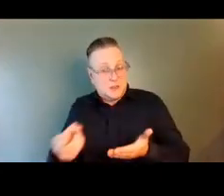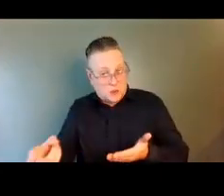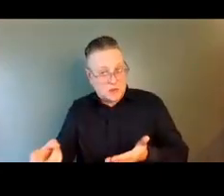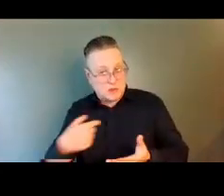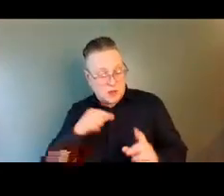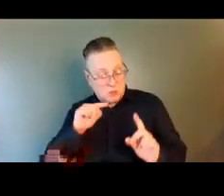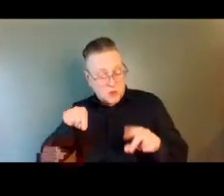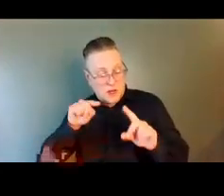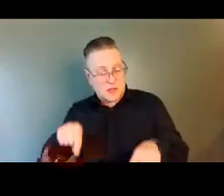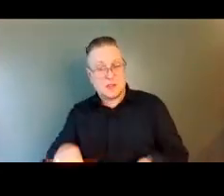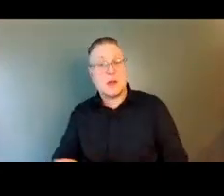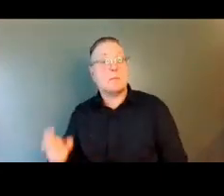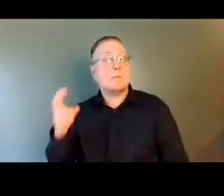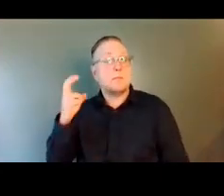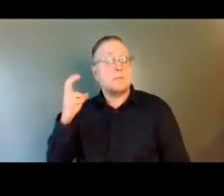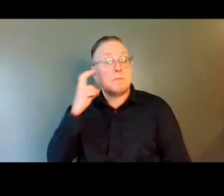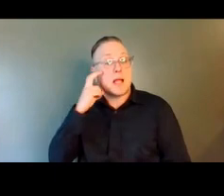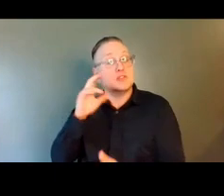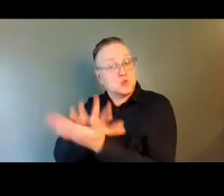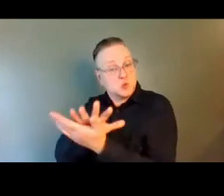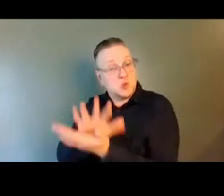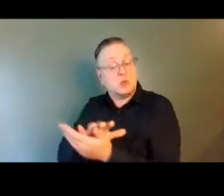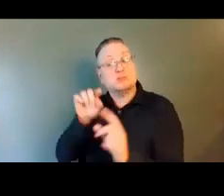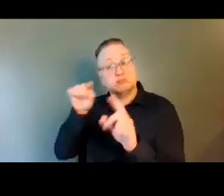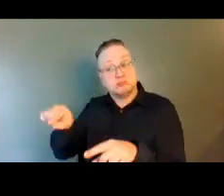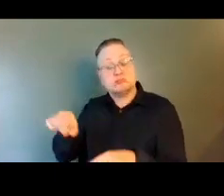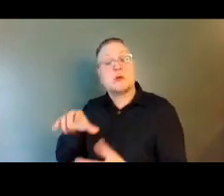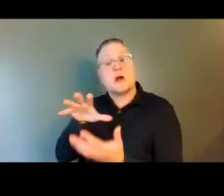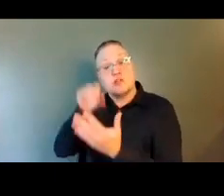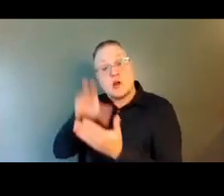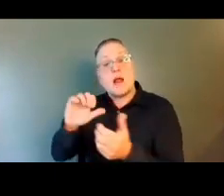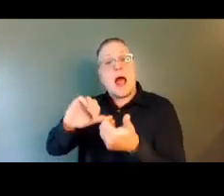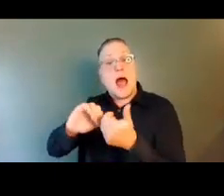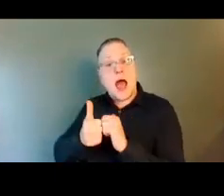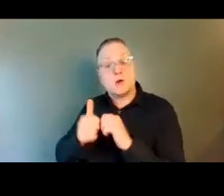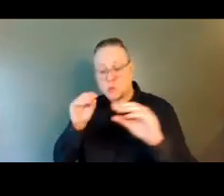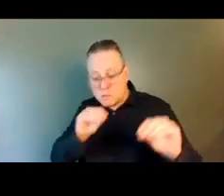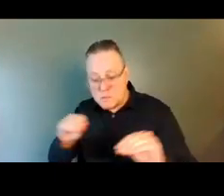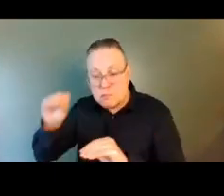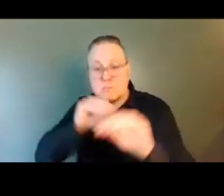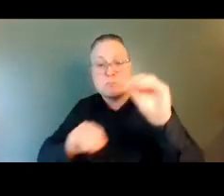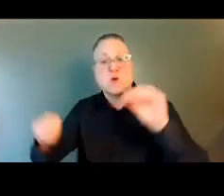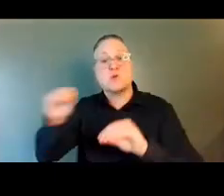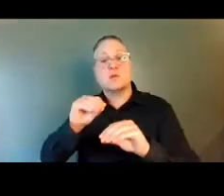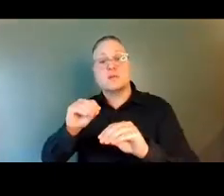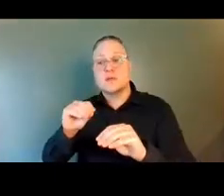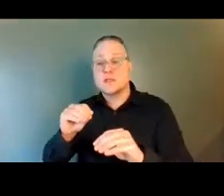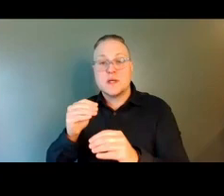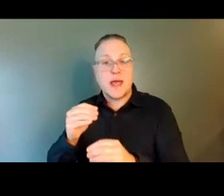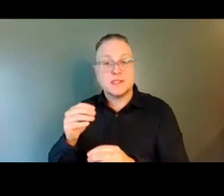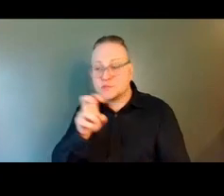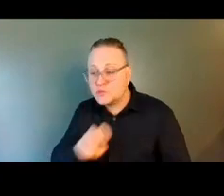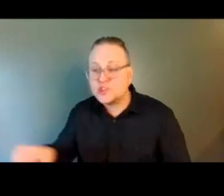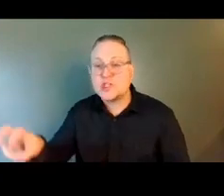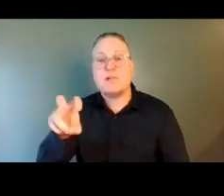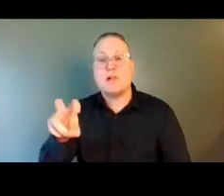where I learned how to live in the world as a blind individual and remain safe and independent. Even when